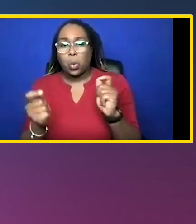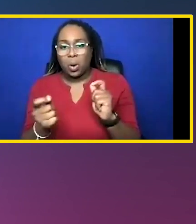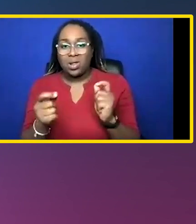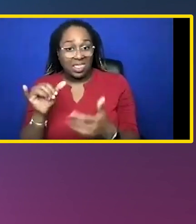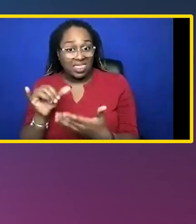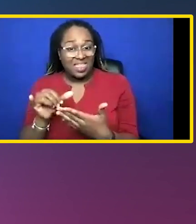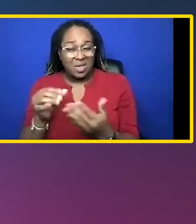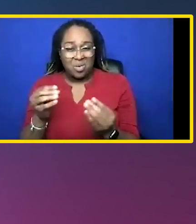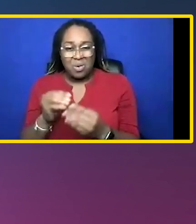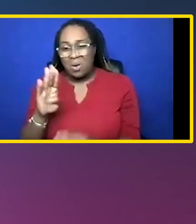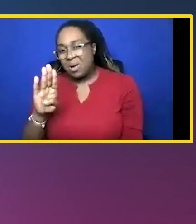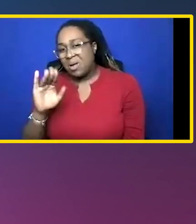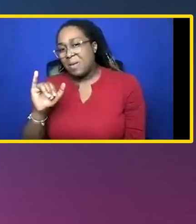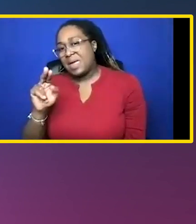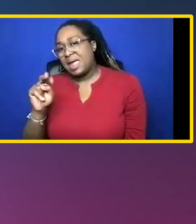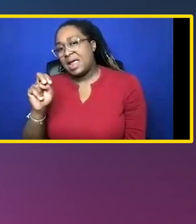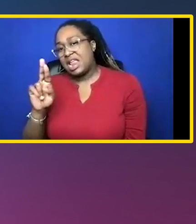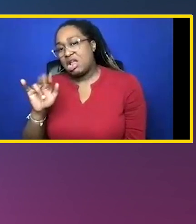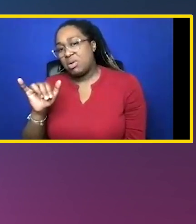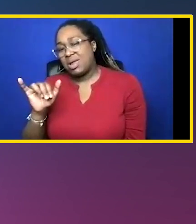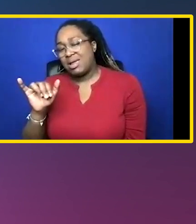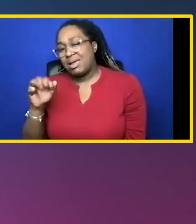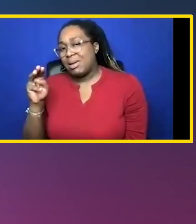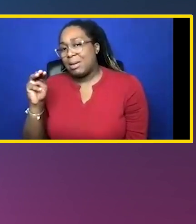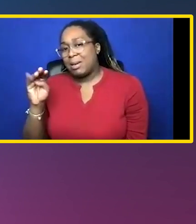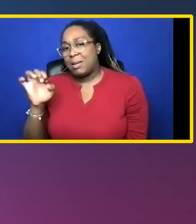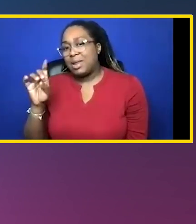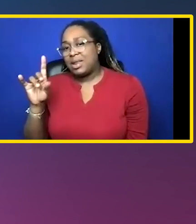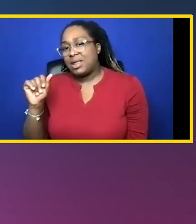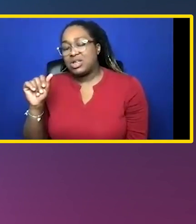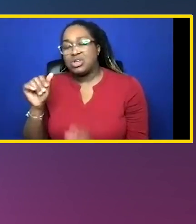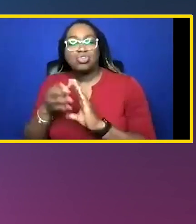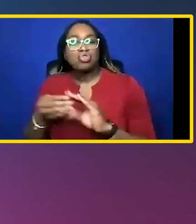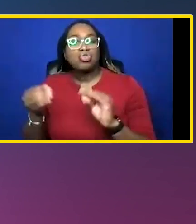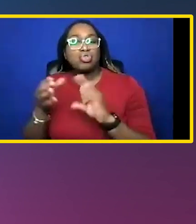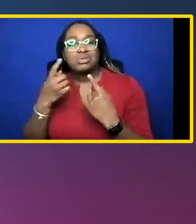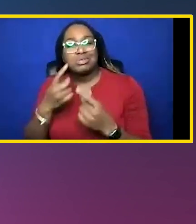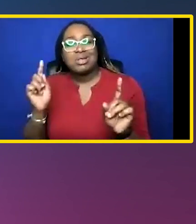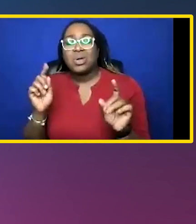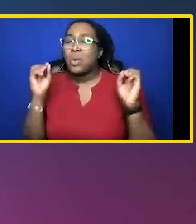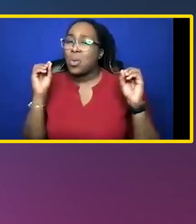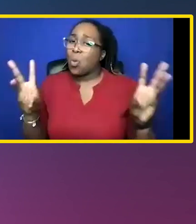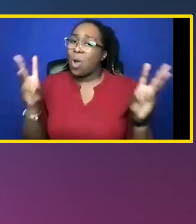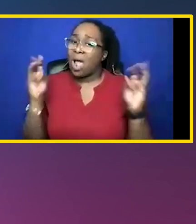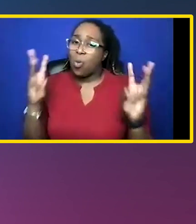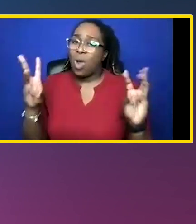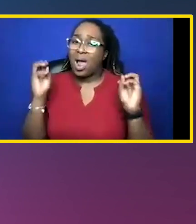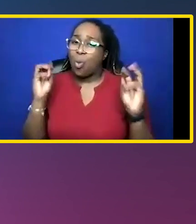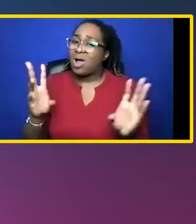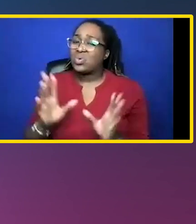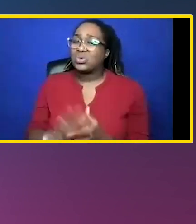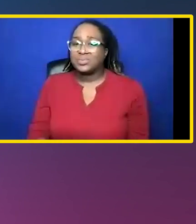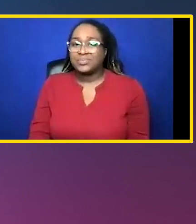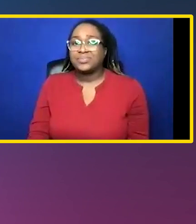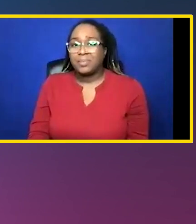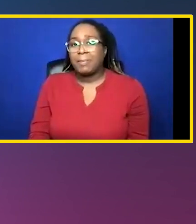this binary media storytelling. Wow, wow, wow. This